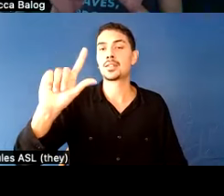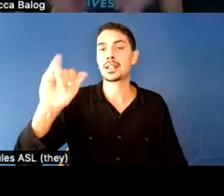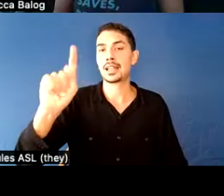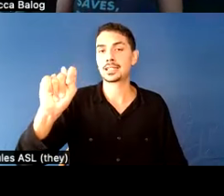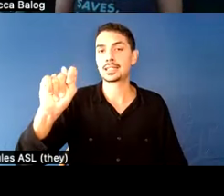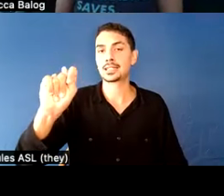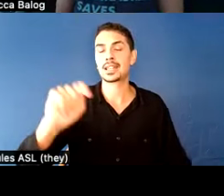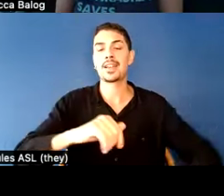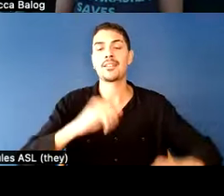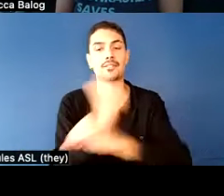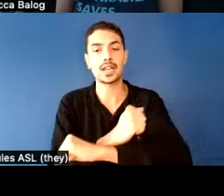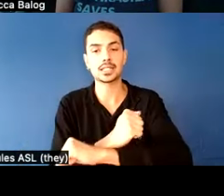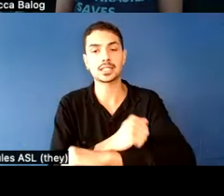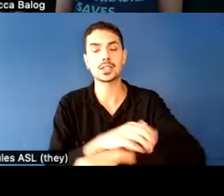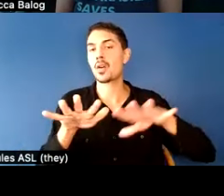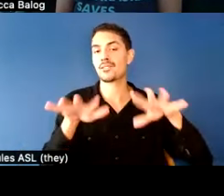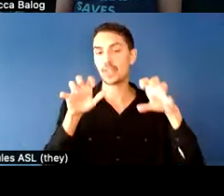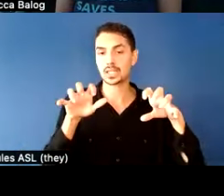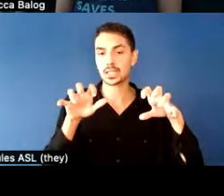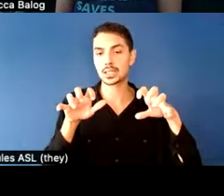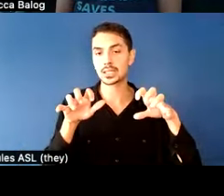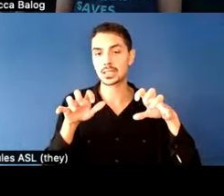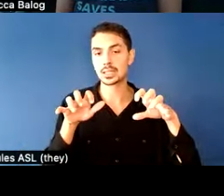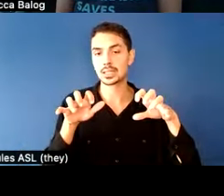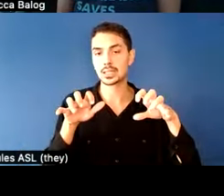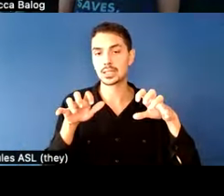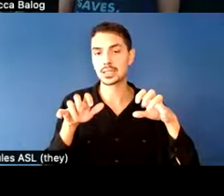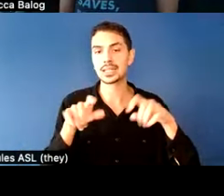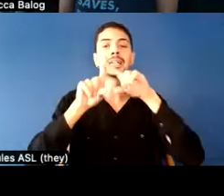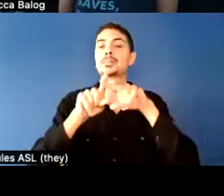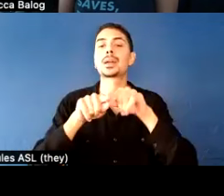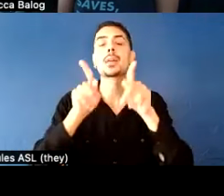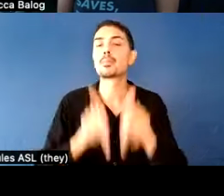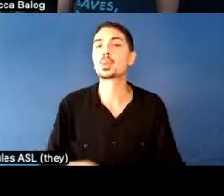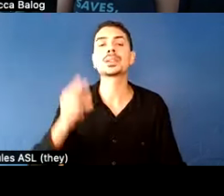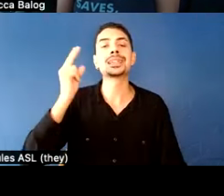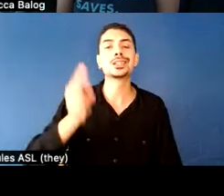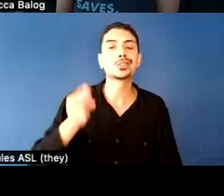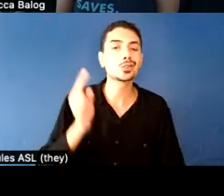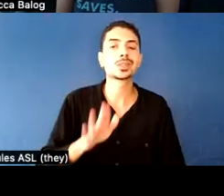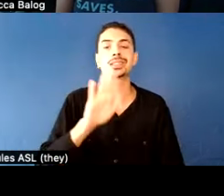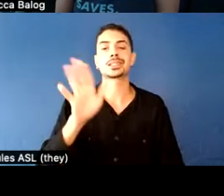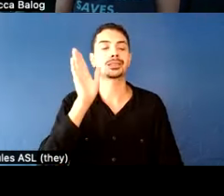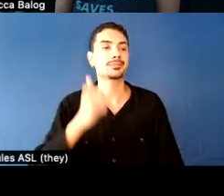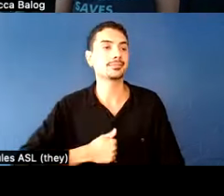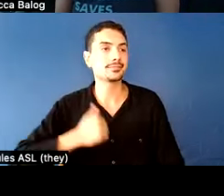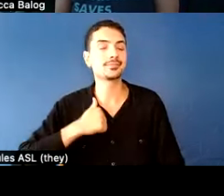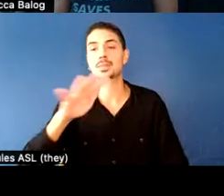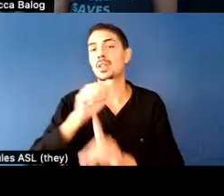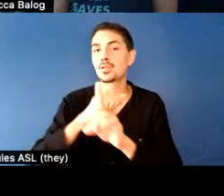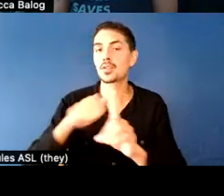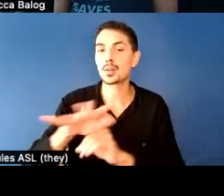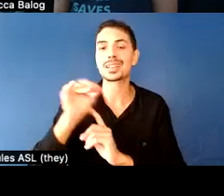them are going to be a part of survivordom, depending on the person's history, their current environment, and their